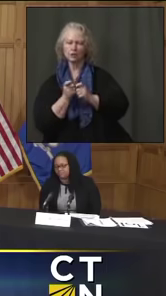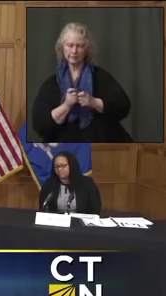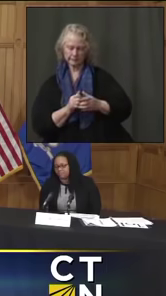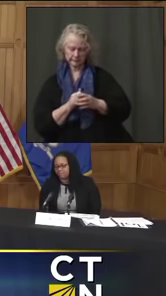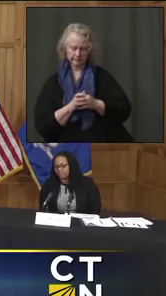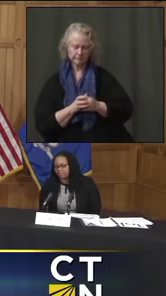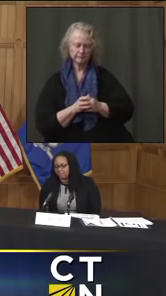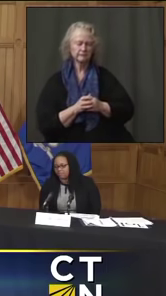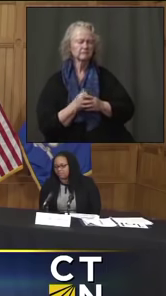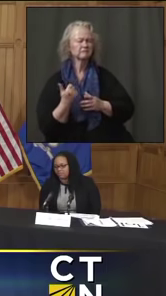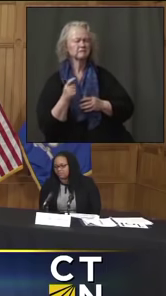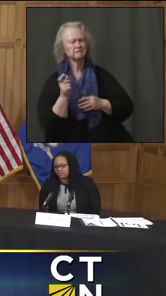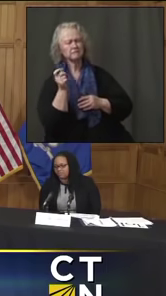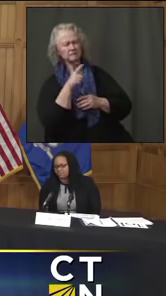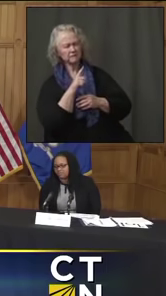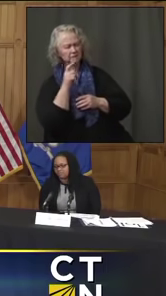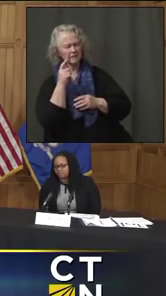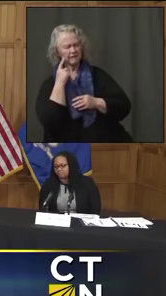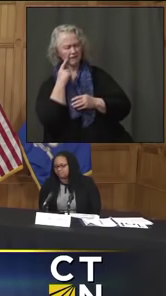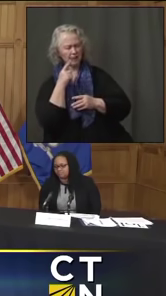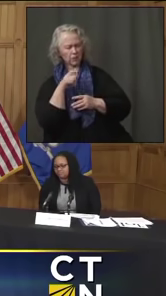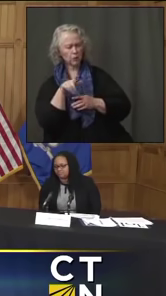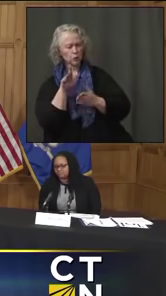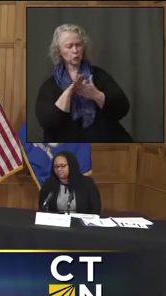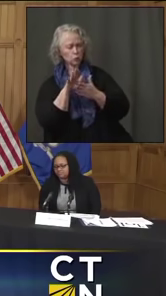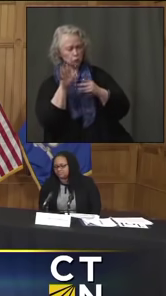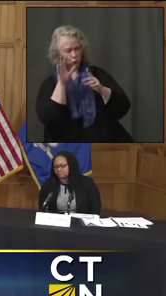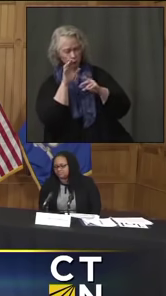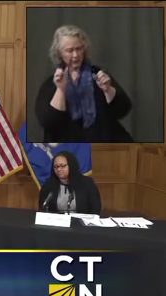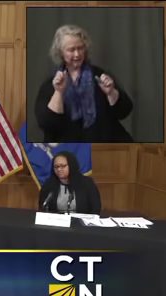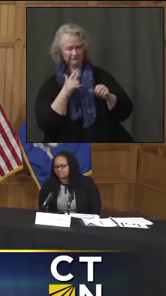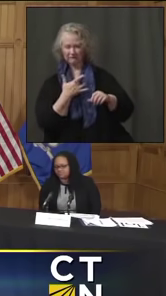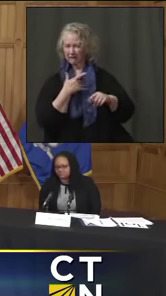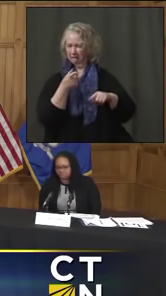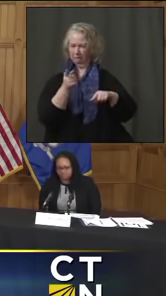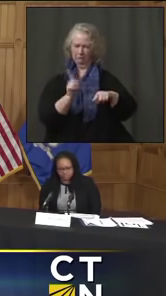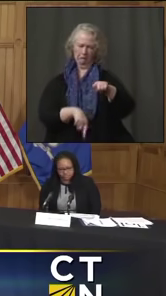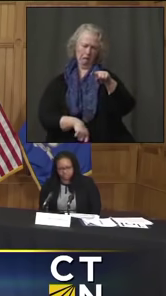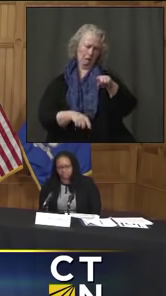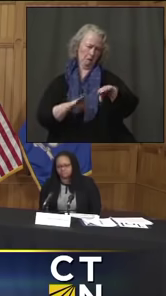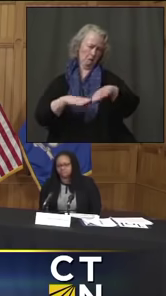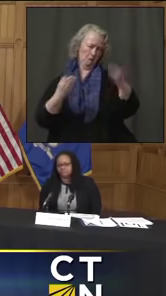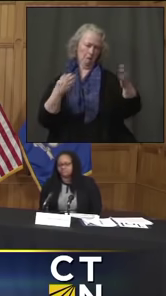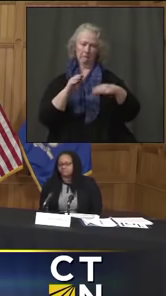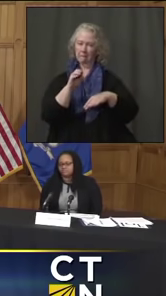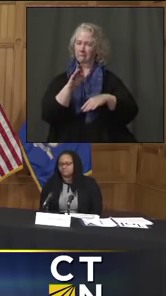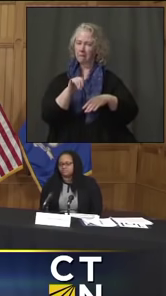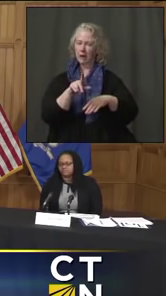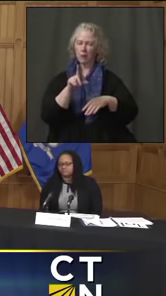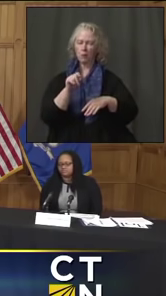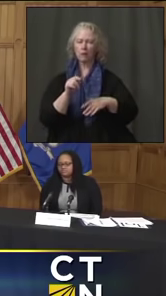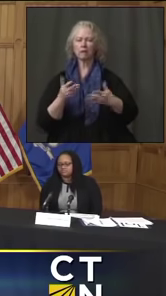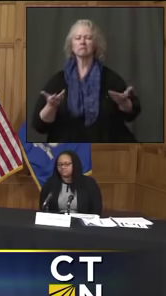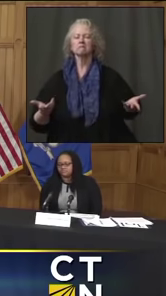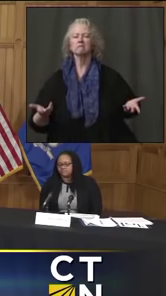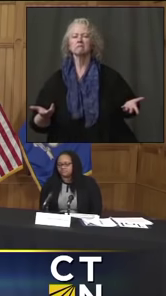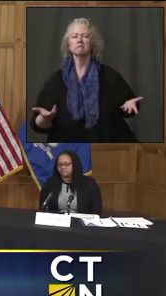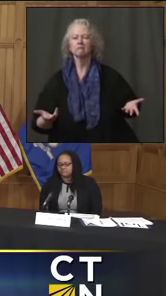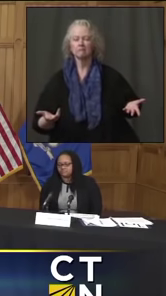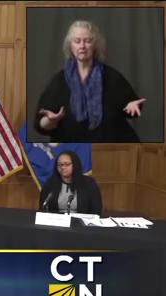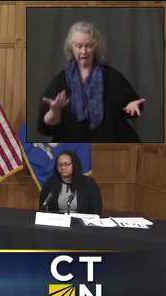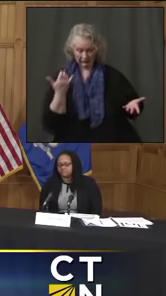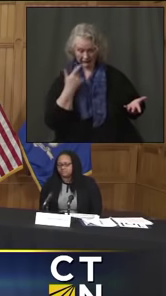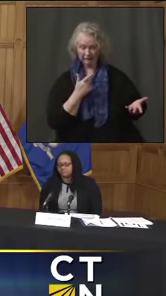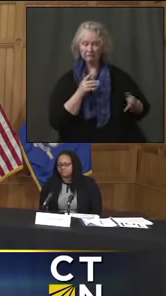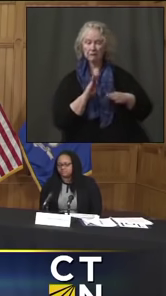Governor, we're finding that school superintendents don't think they can even open by May 20th. What happens if businesses are open